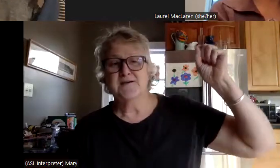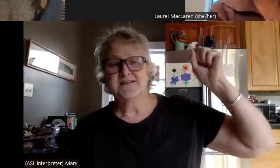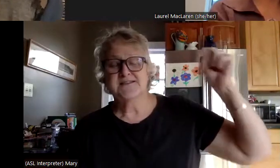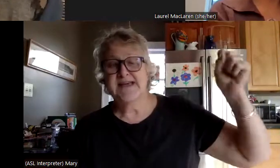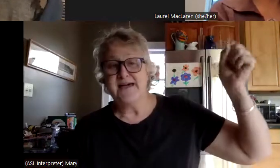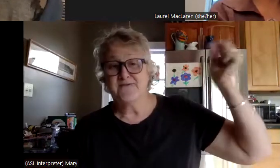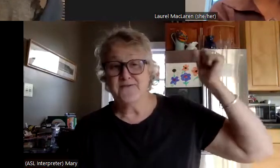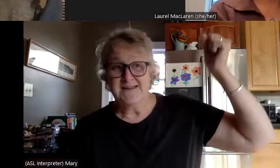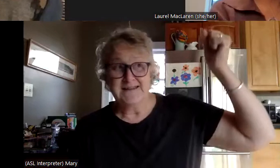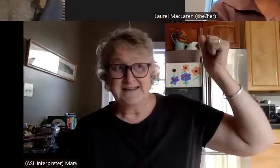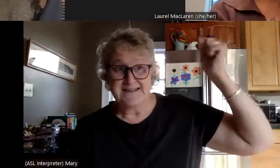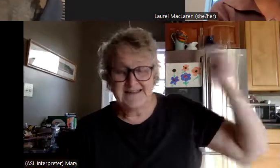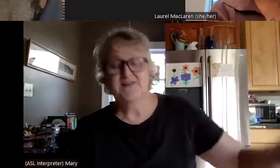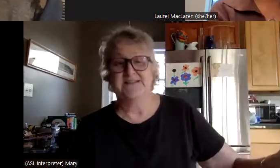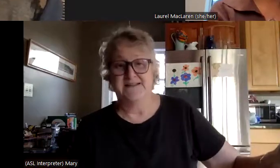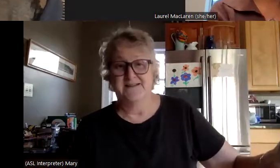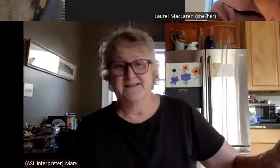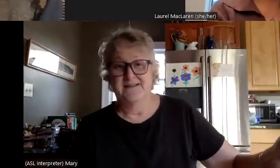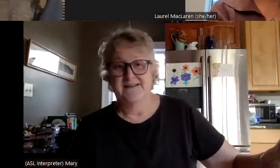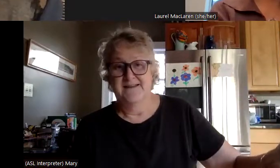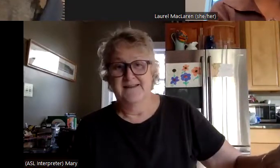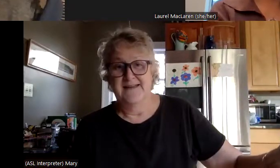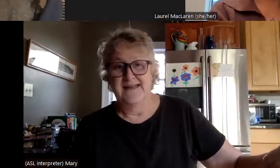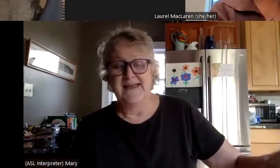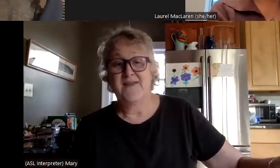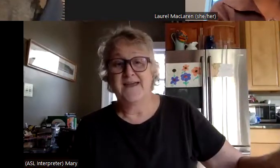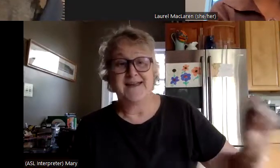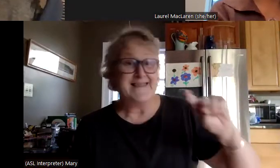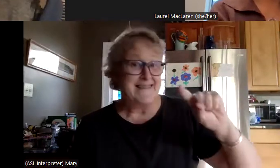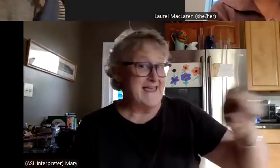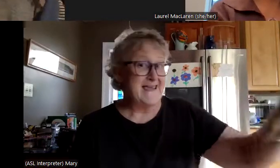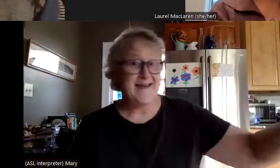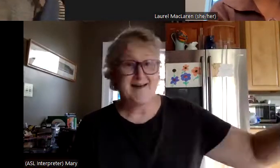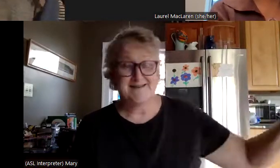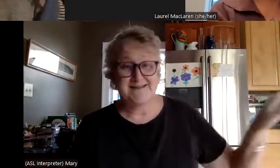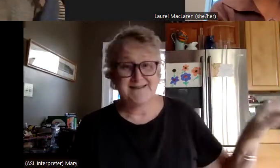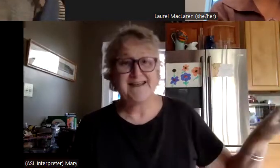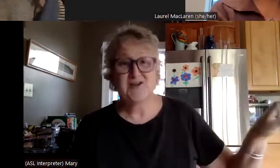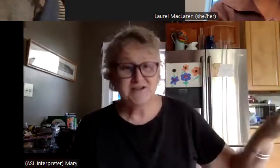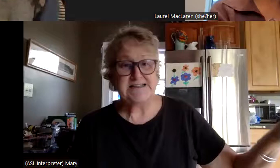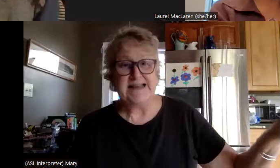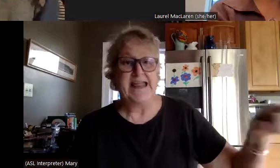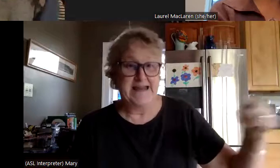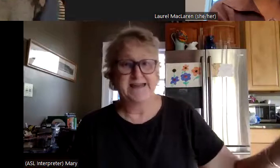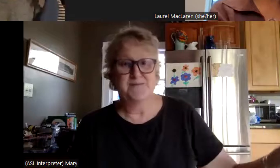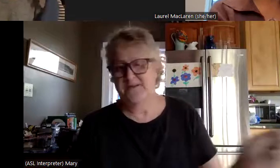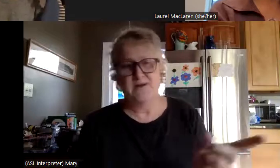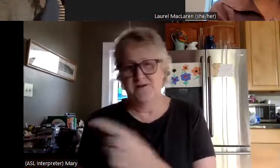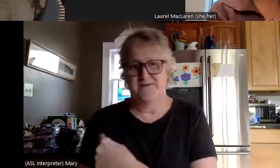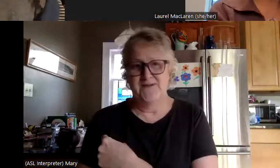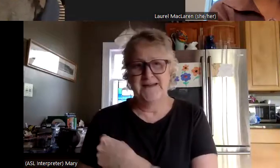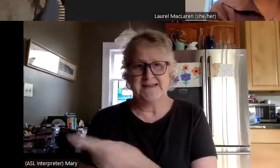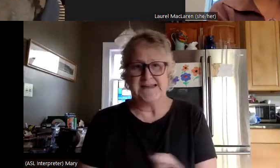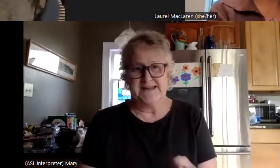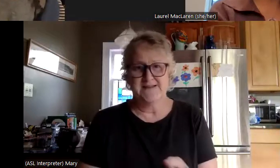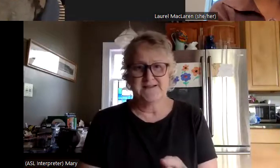the staff killed it. And then they cooked it and ate it, but they